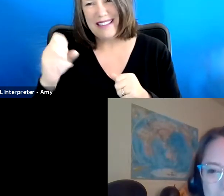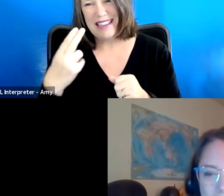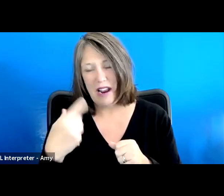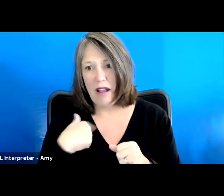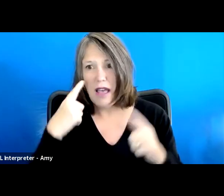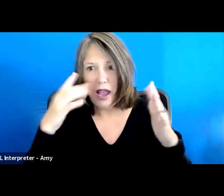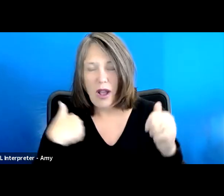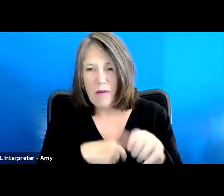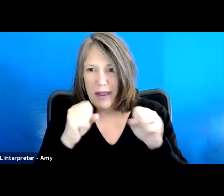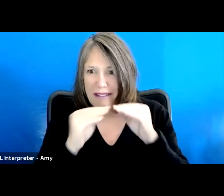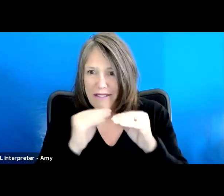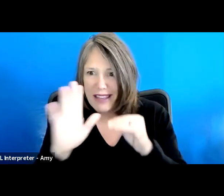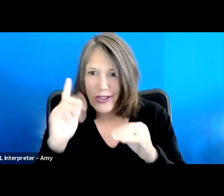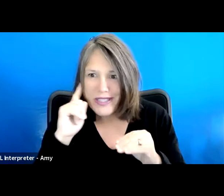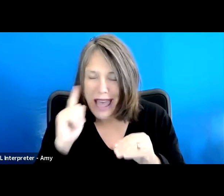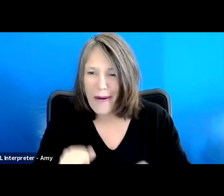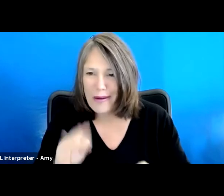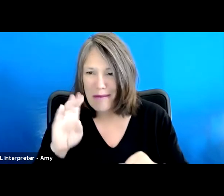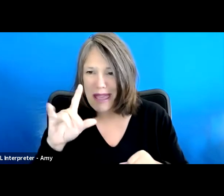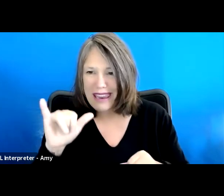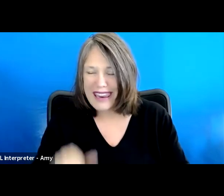get, Becky, we hope we can get your sound